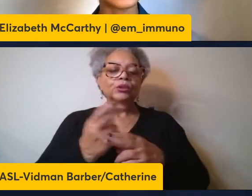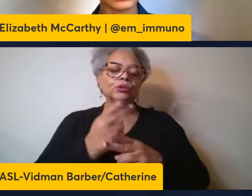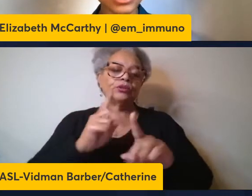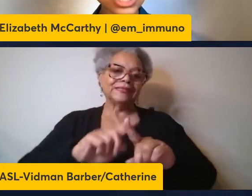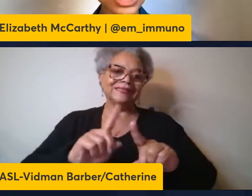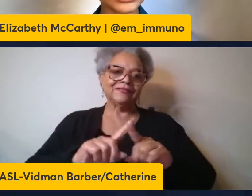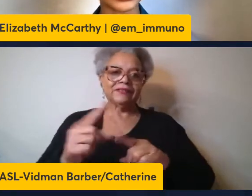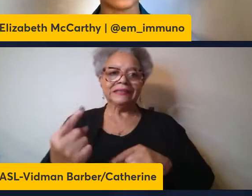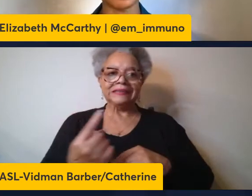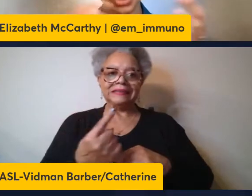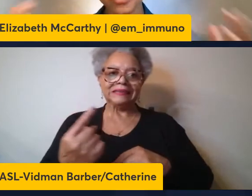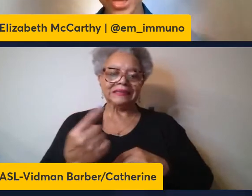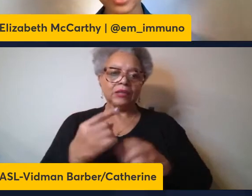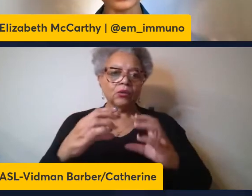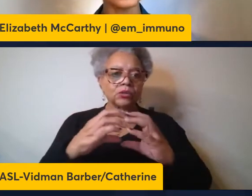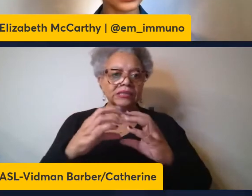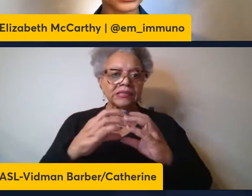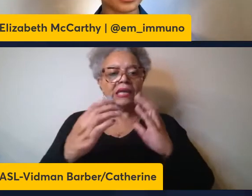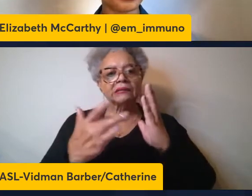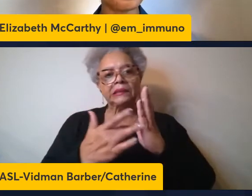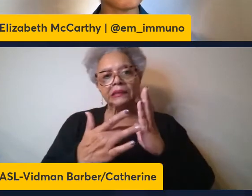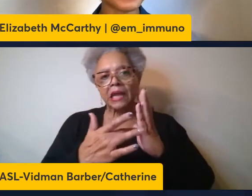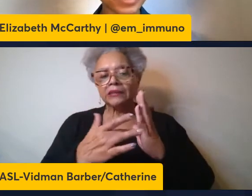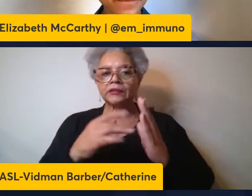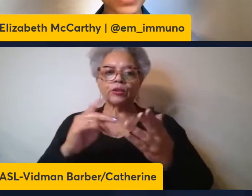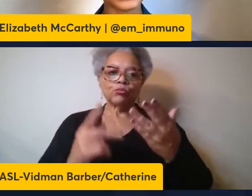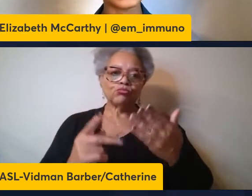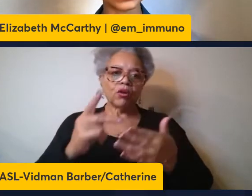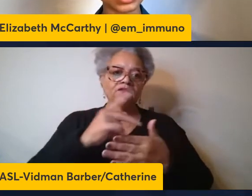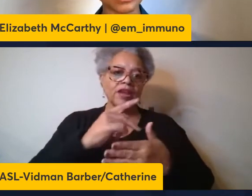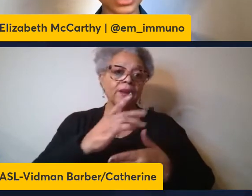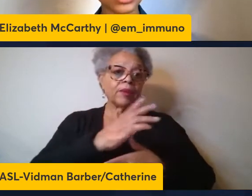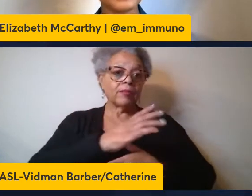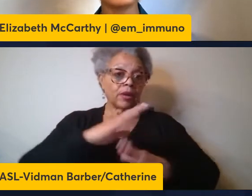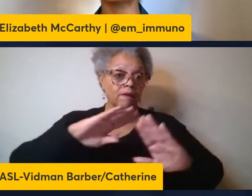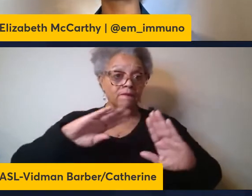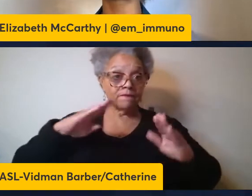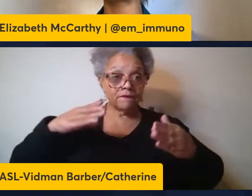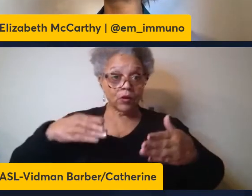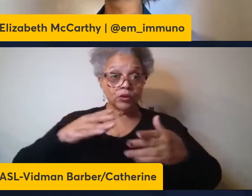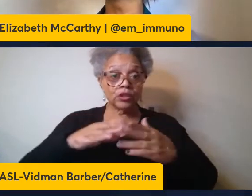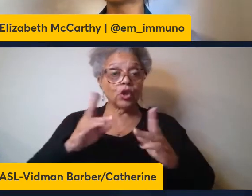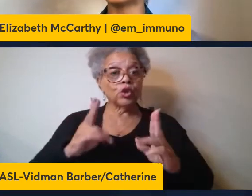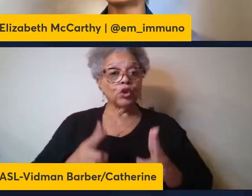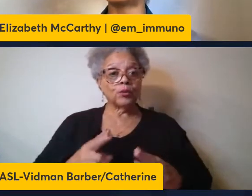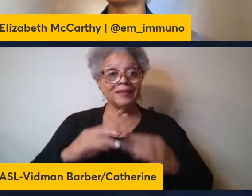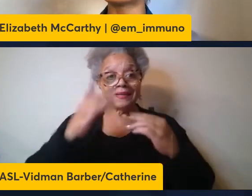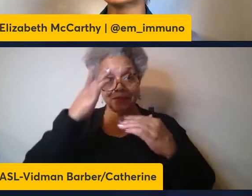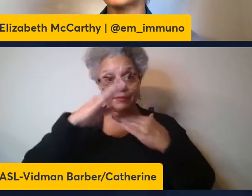cell technologies to kind of profile, primarily focused on sort of like human immunology.